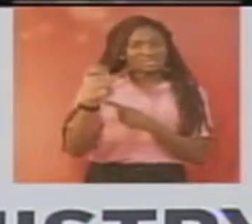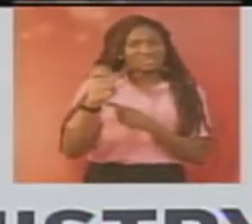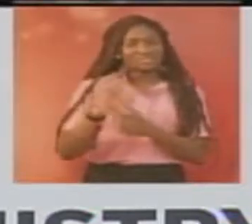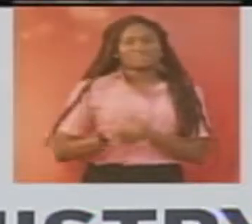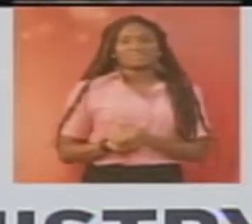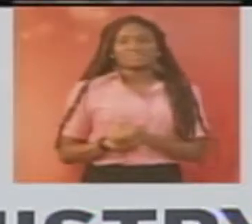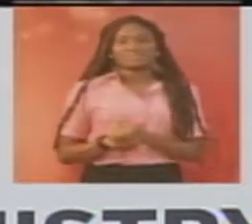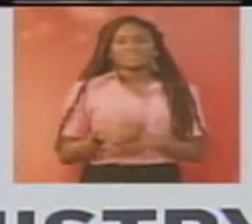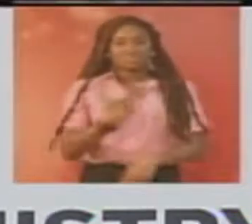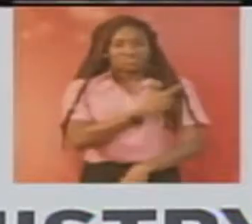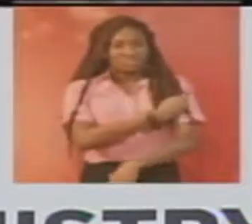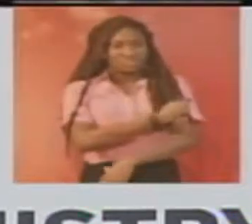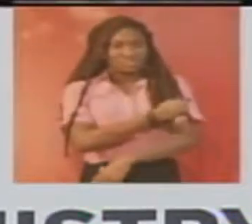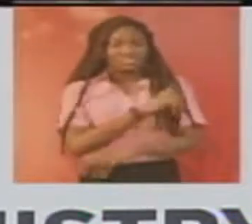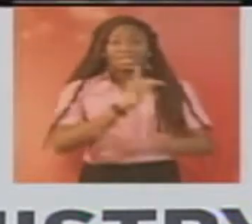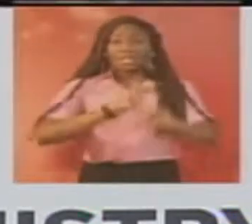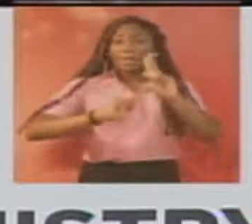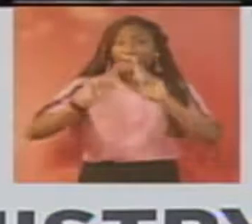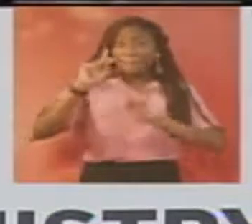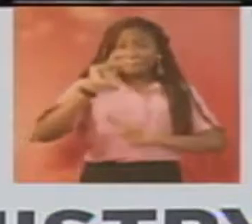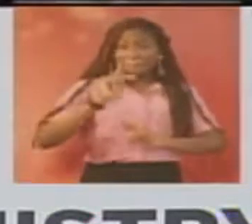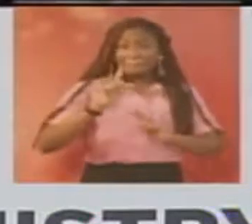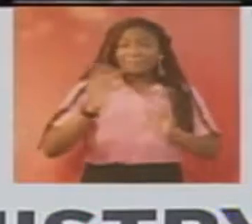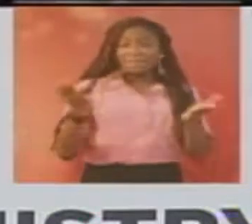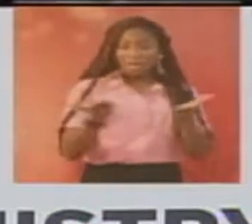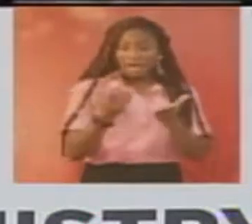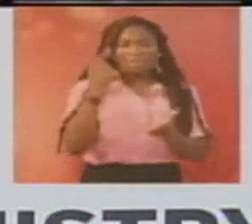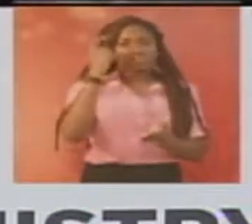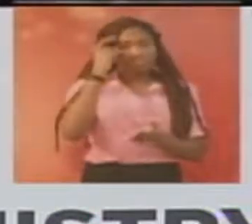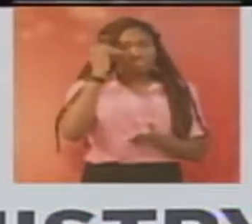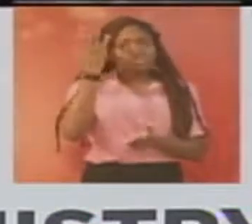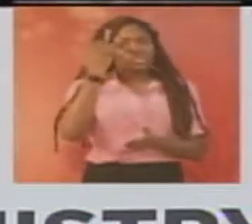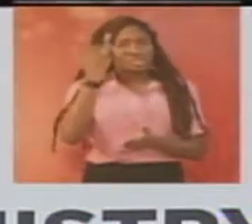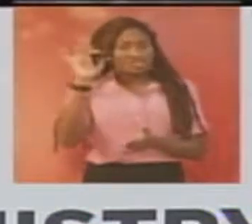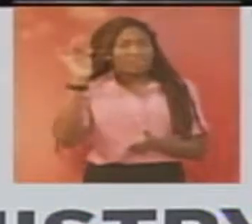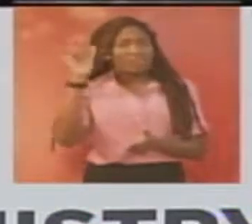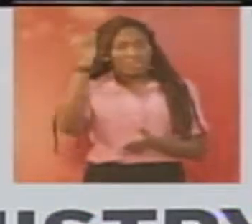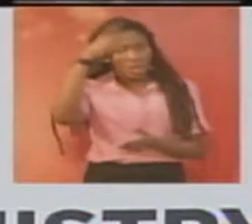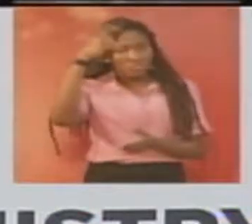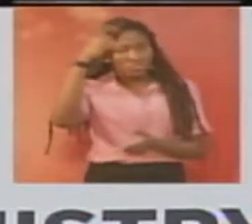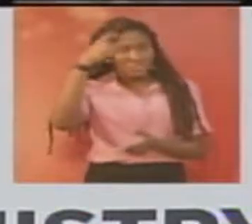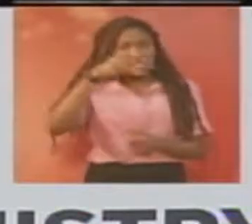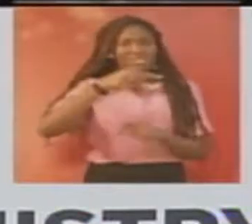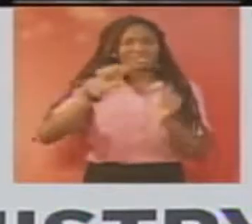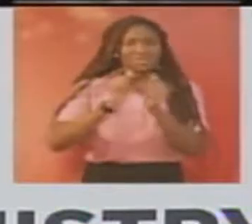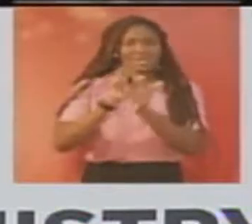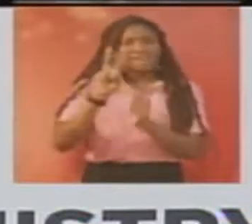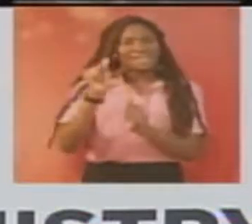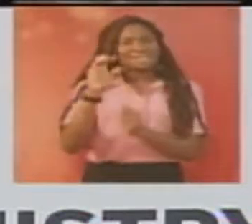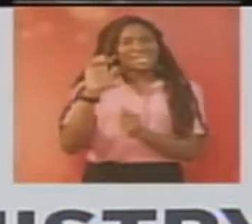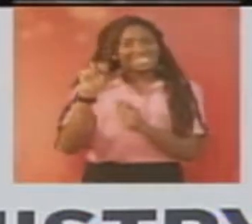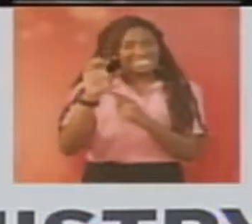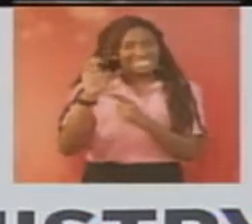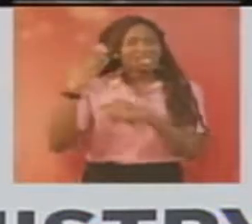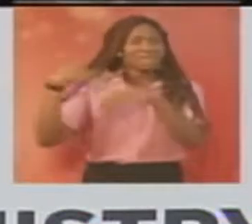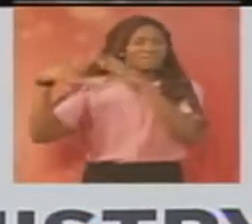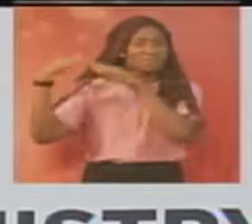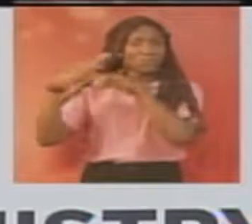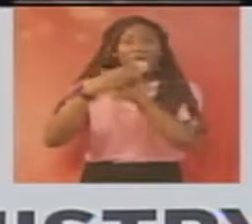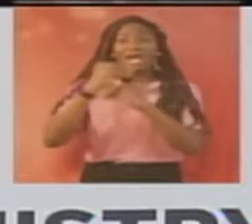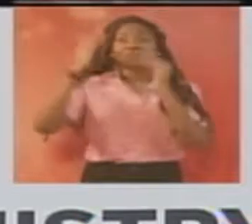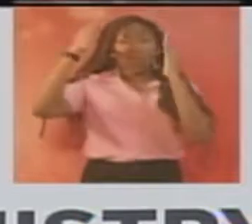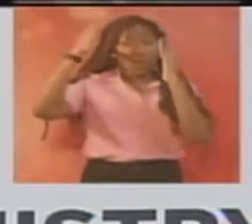our population has demonstrated good sense and good prudence in its vaccine uptake behavior in the past, and we are hoping